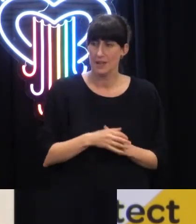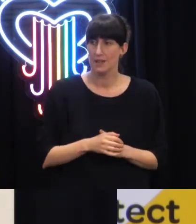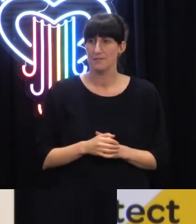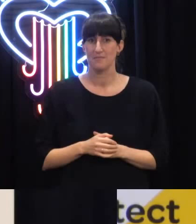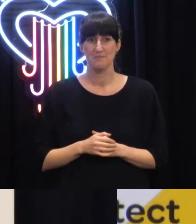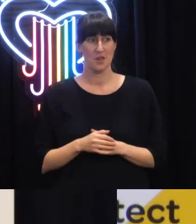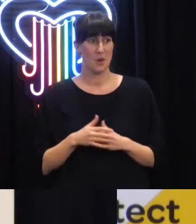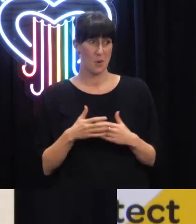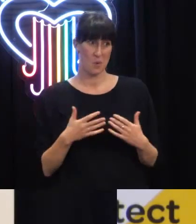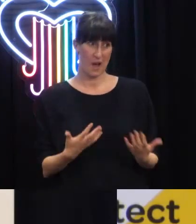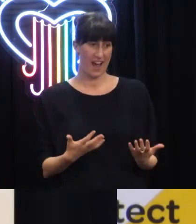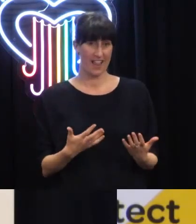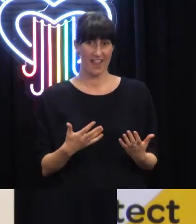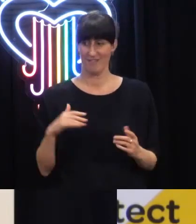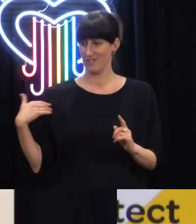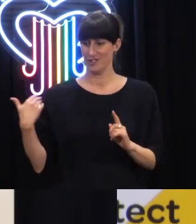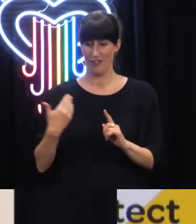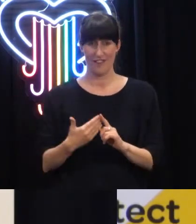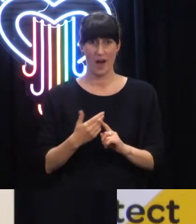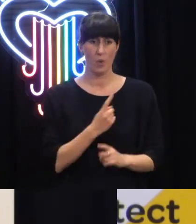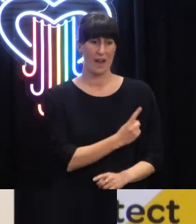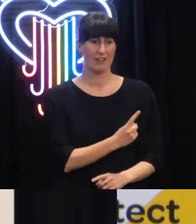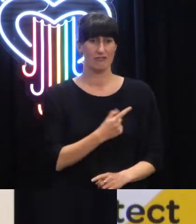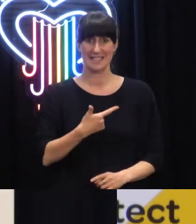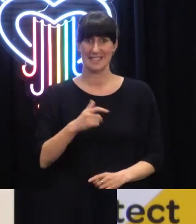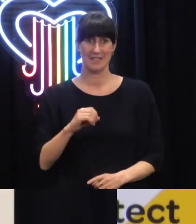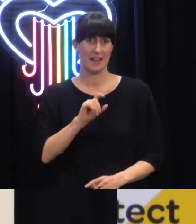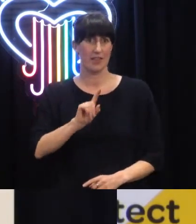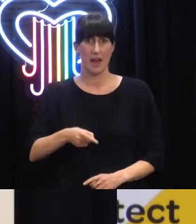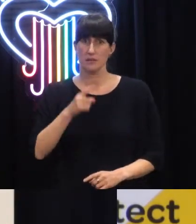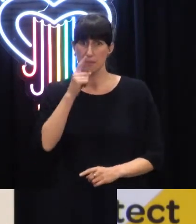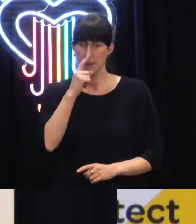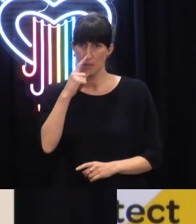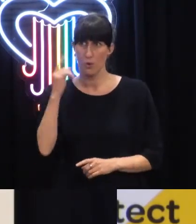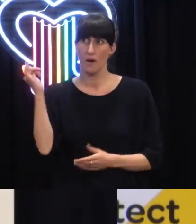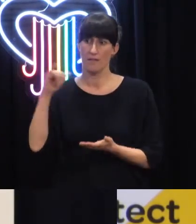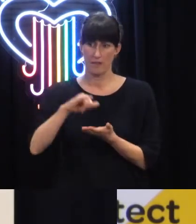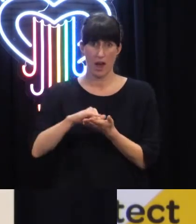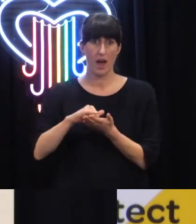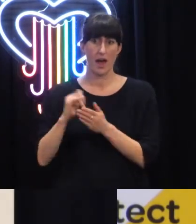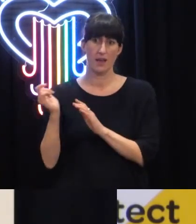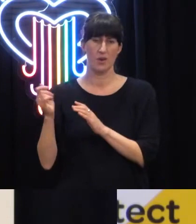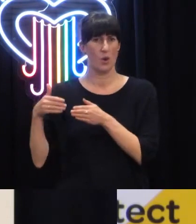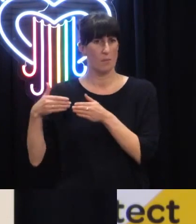people come through that border with those precautions, and we've continued to use precautions